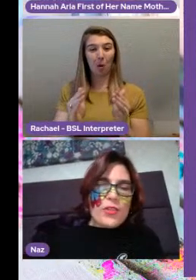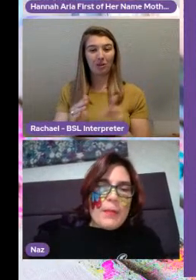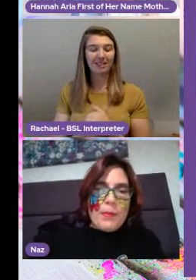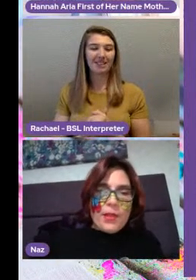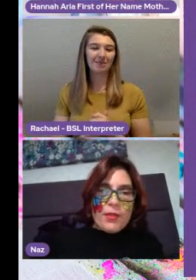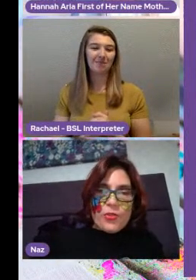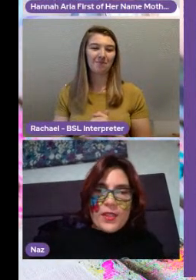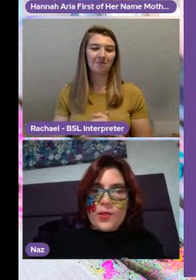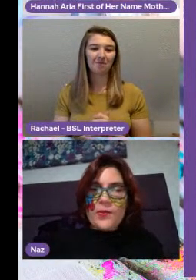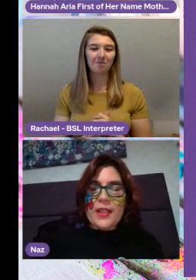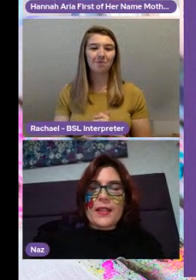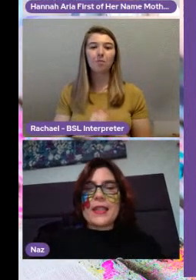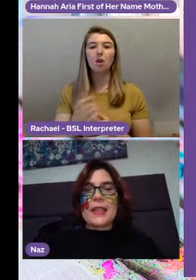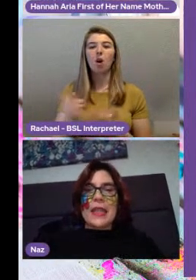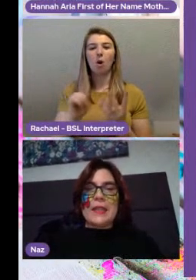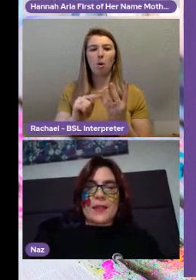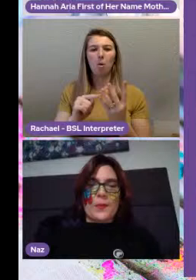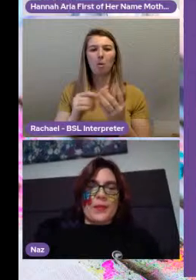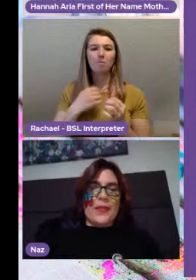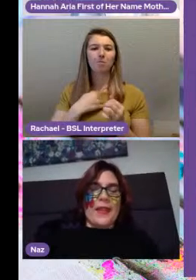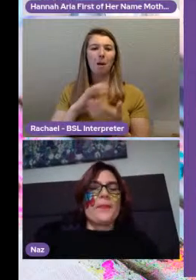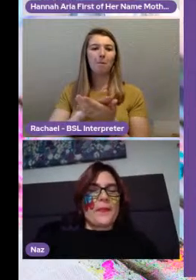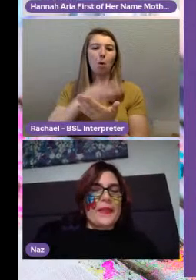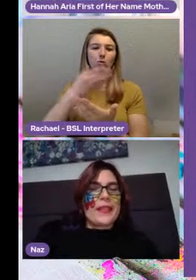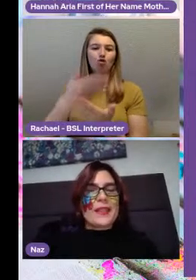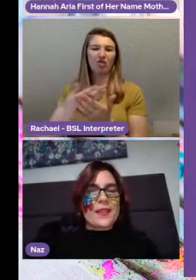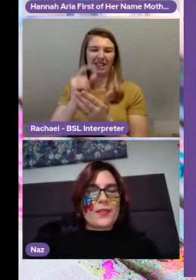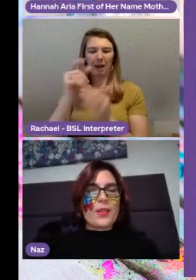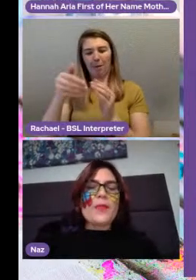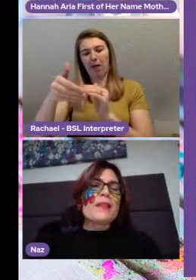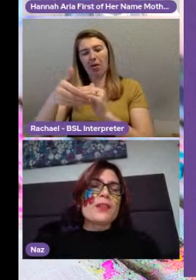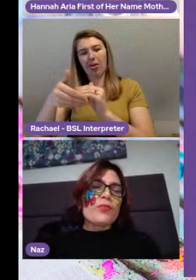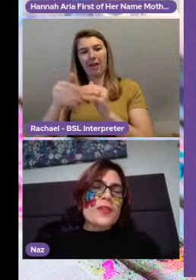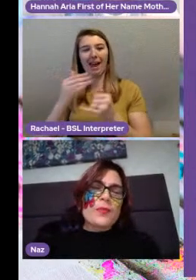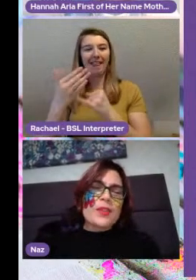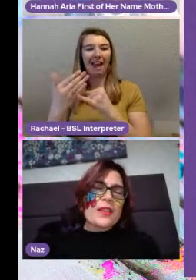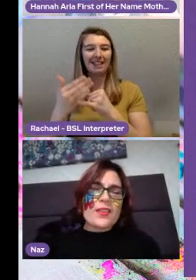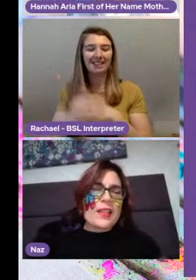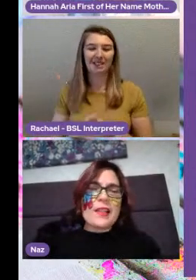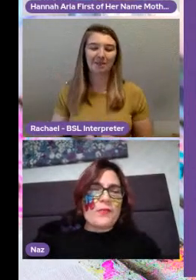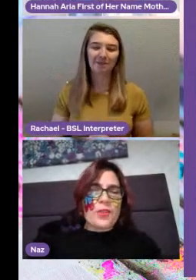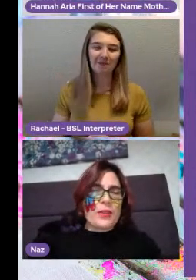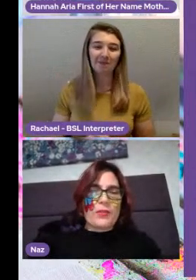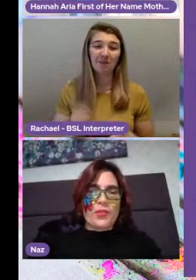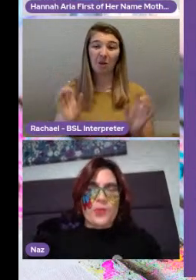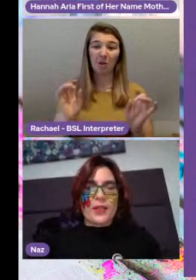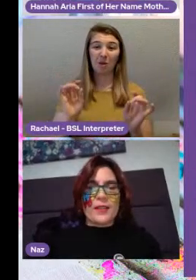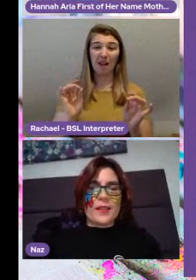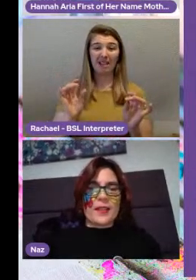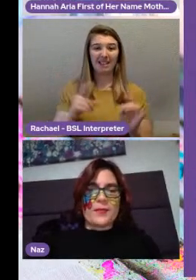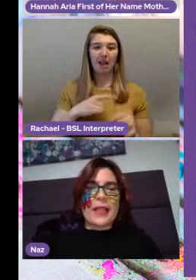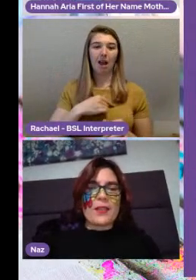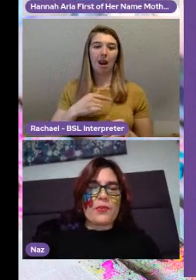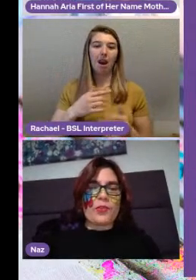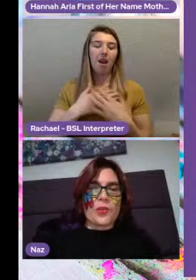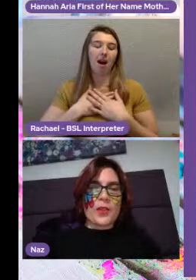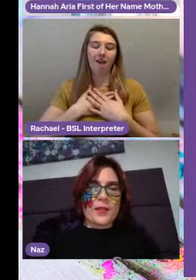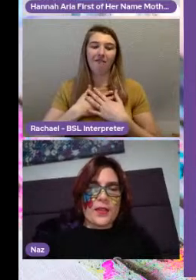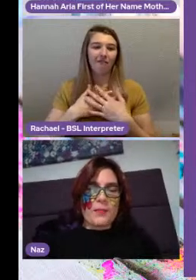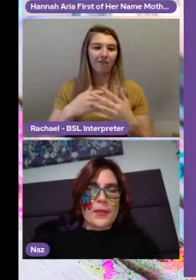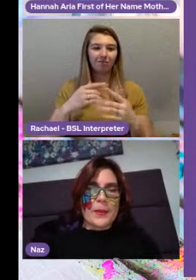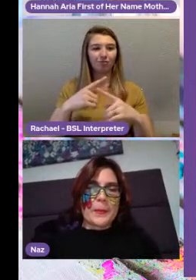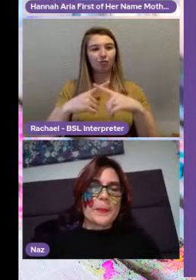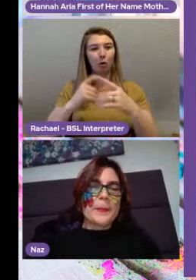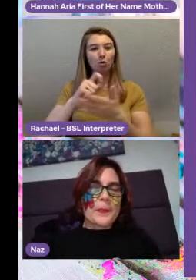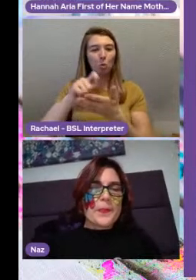my poetry. Yeah, my poetry's sort of tucked in at the end as well. Yeah. So and the crosswords, I love doing crosswords, so had to have